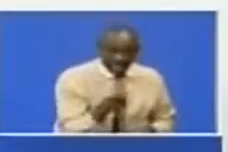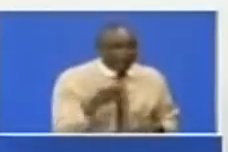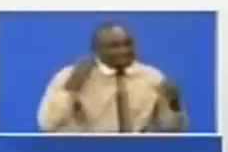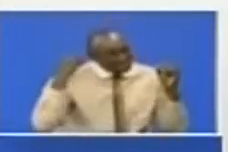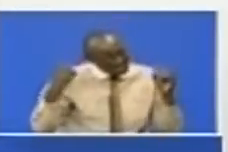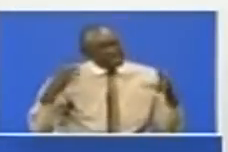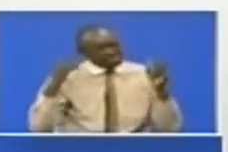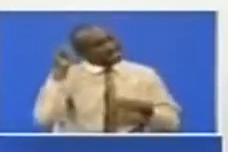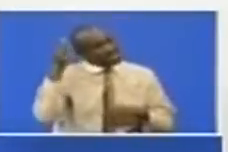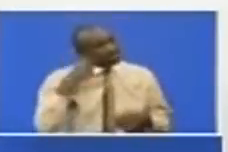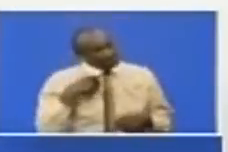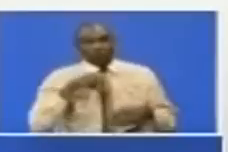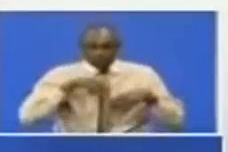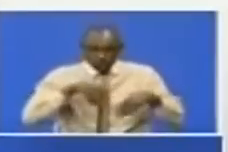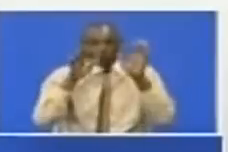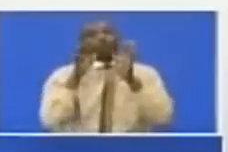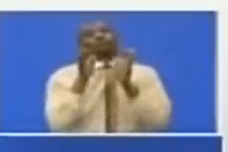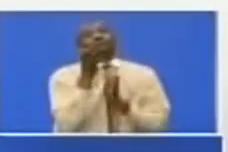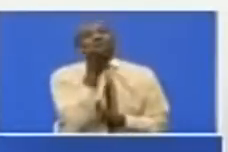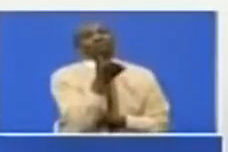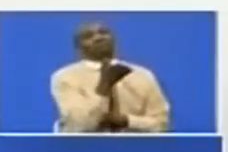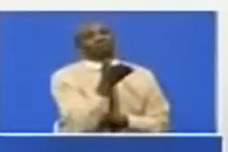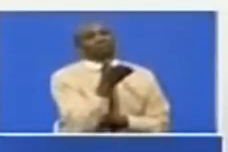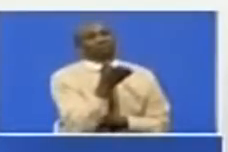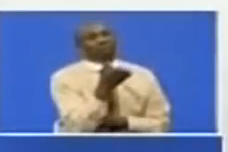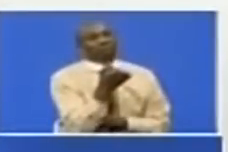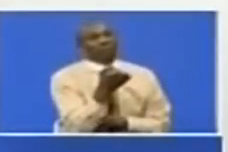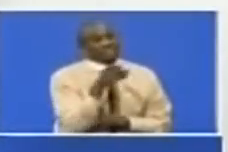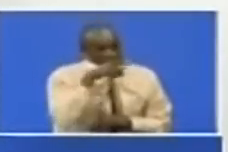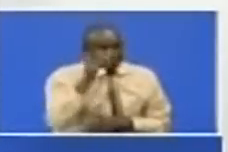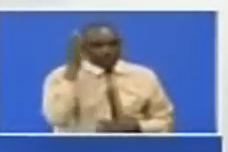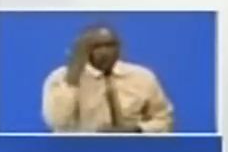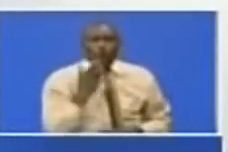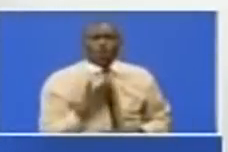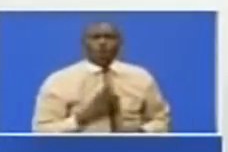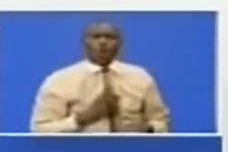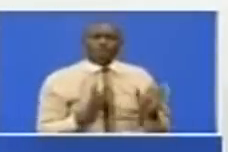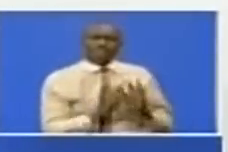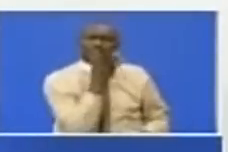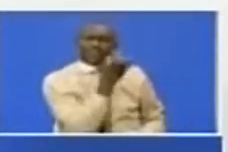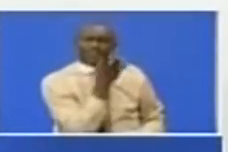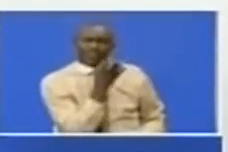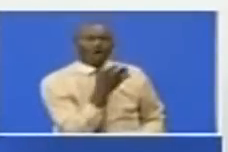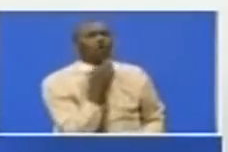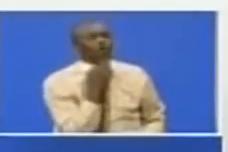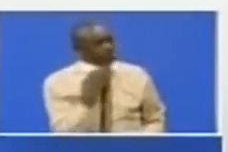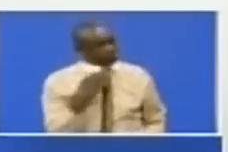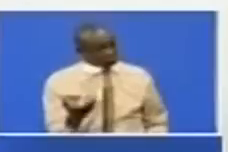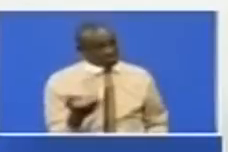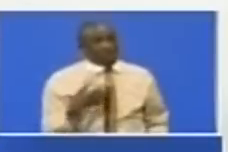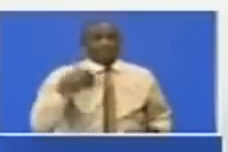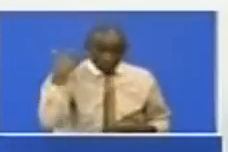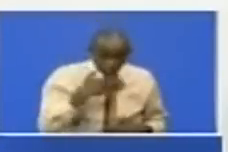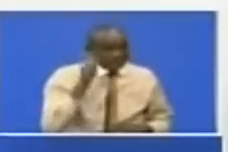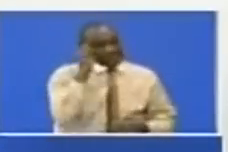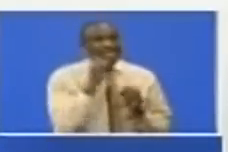larger percentage of Kenyans and right. many people also got to know of my ministry, those mm-hmm. that did not know, because I'm not